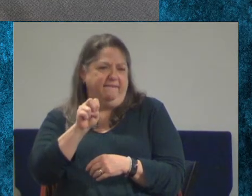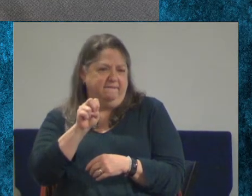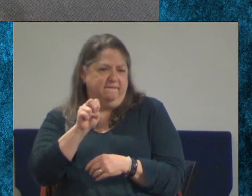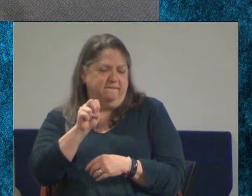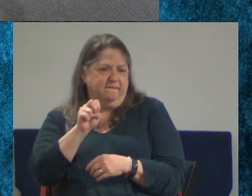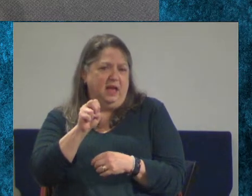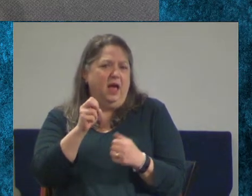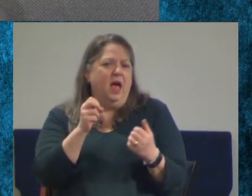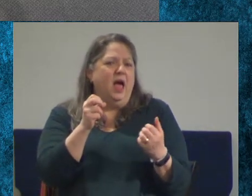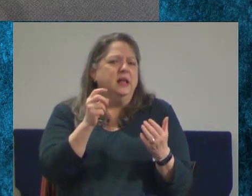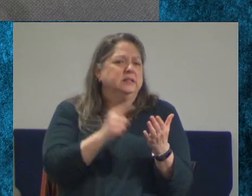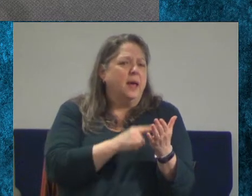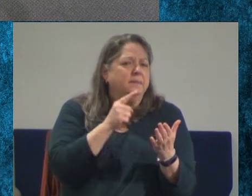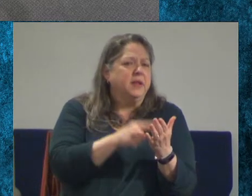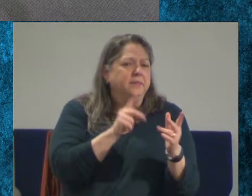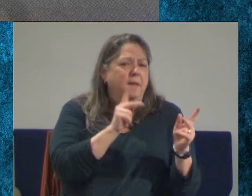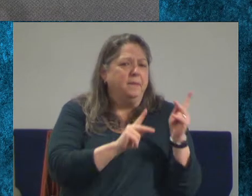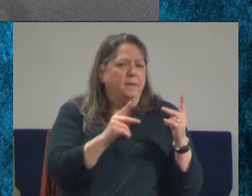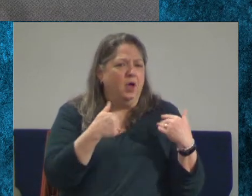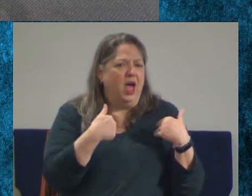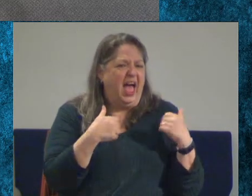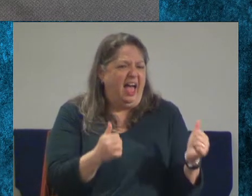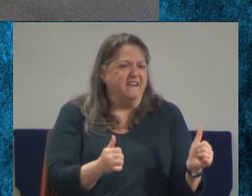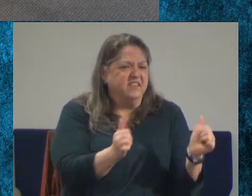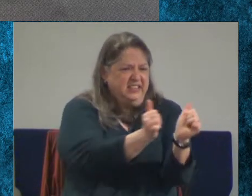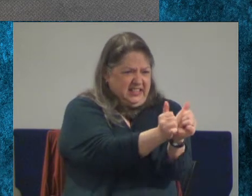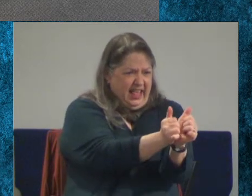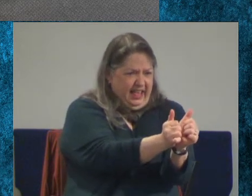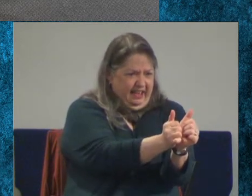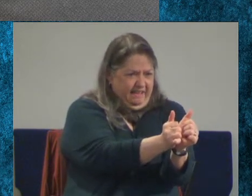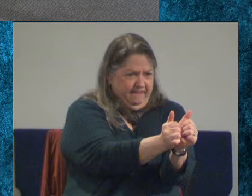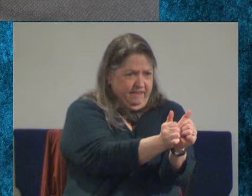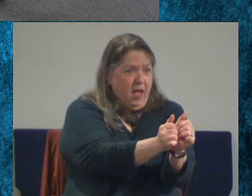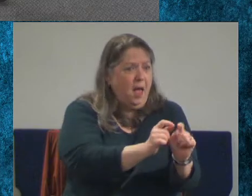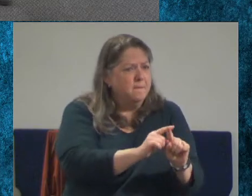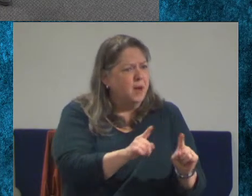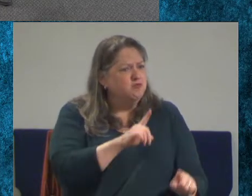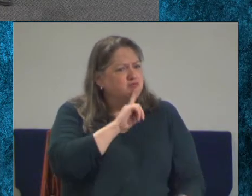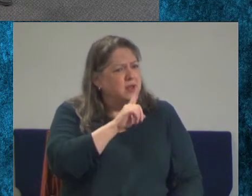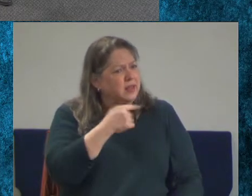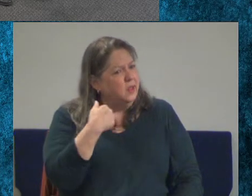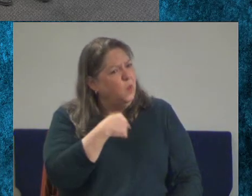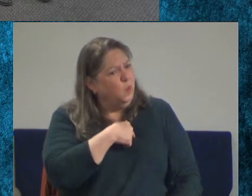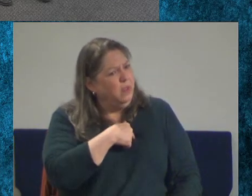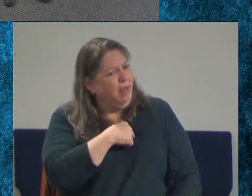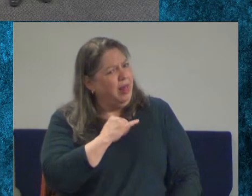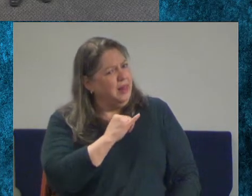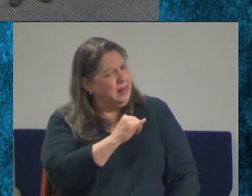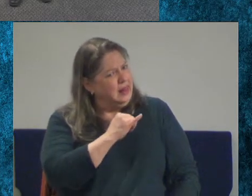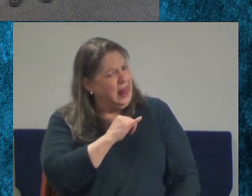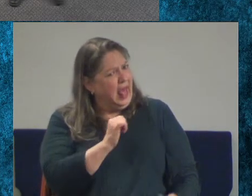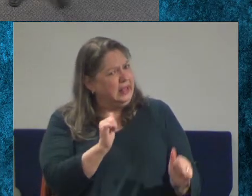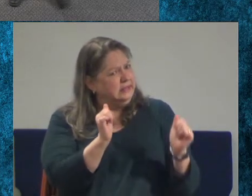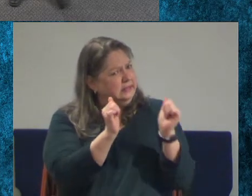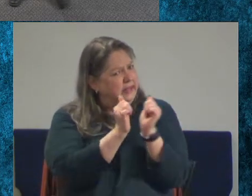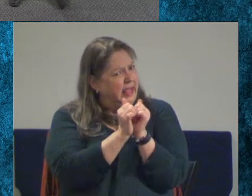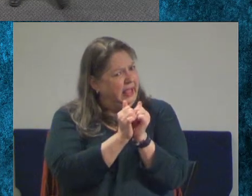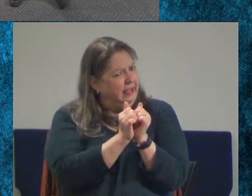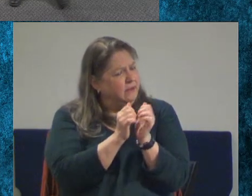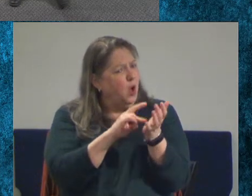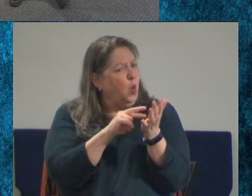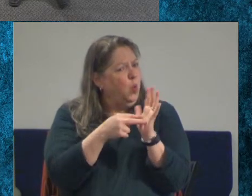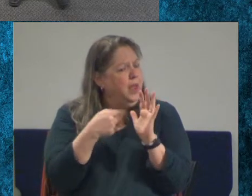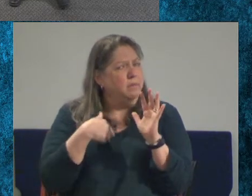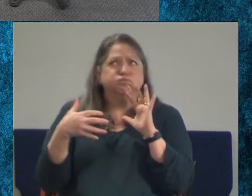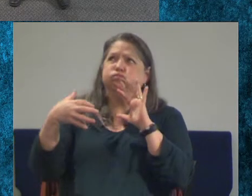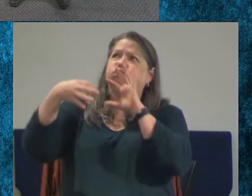We're servants of the Lord. We're his followers. We live under his direction. He gives us purpose and meaning in life, and so we're slaves of